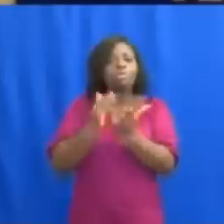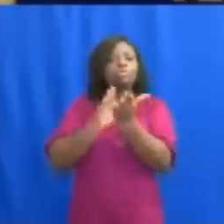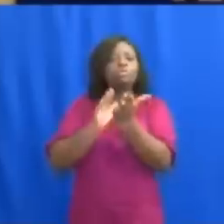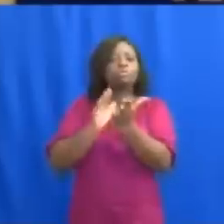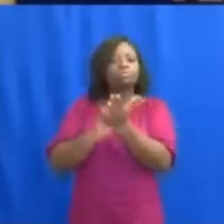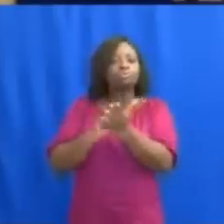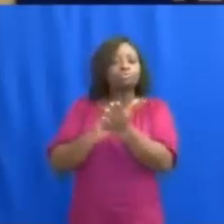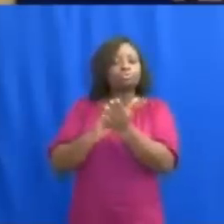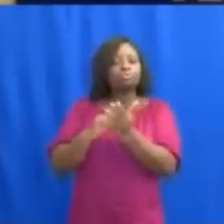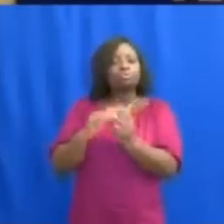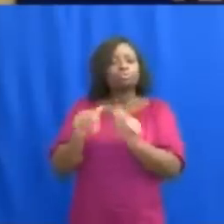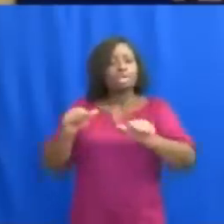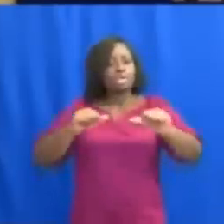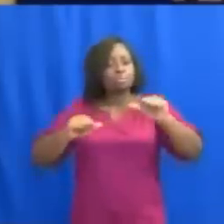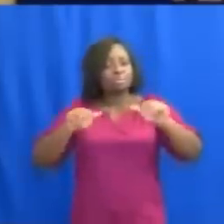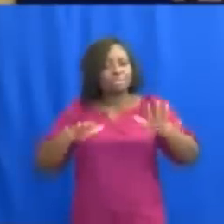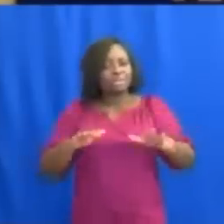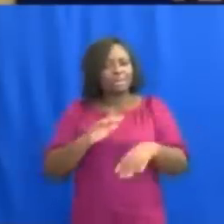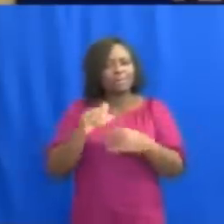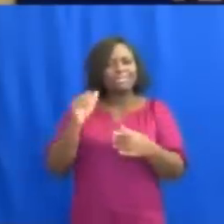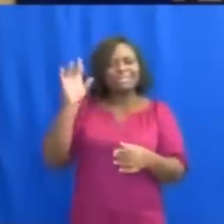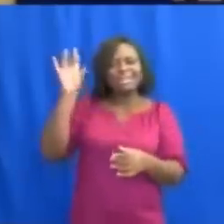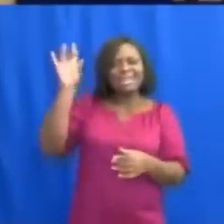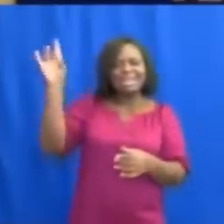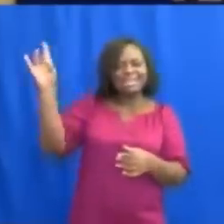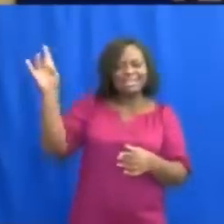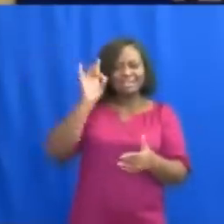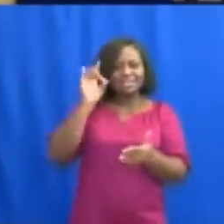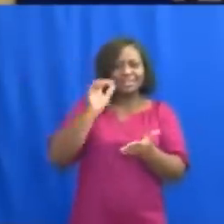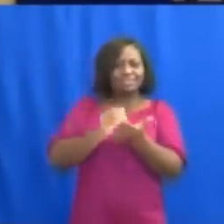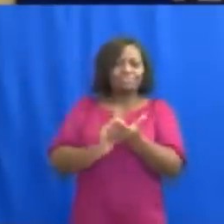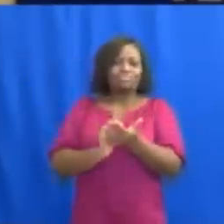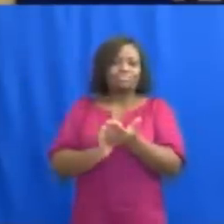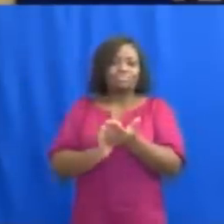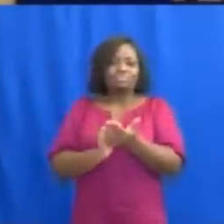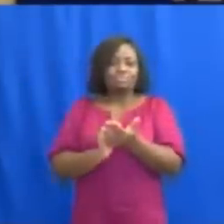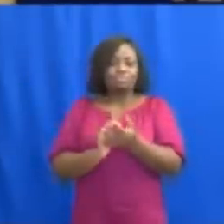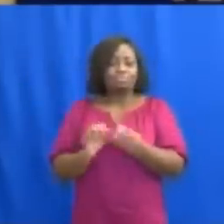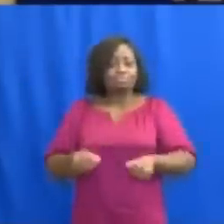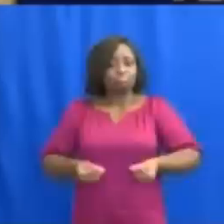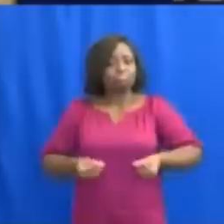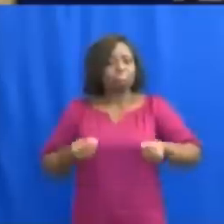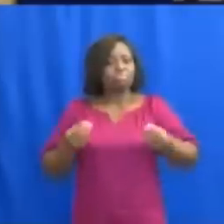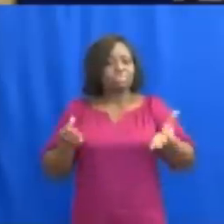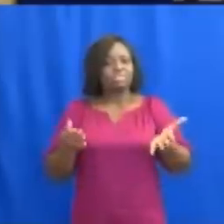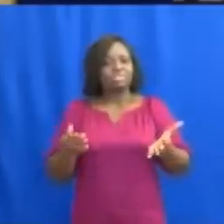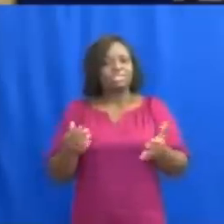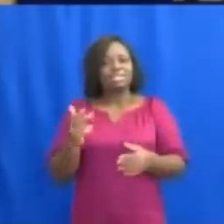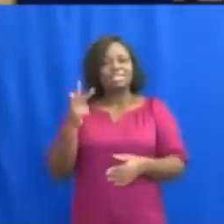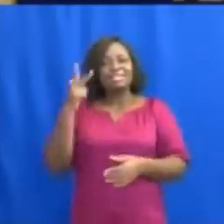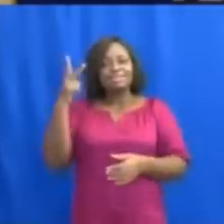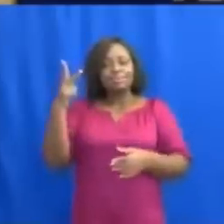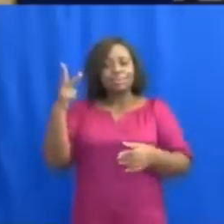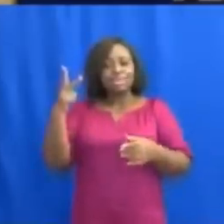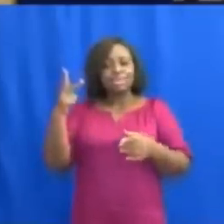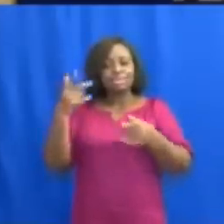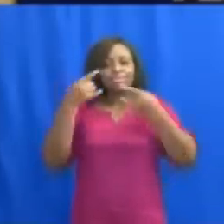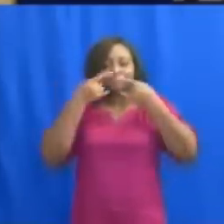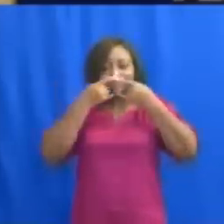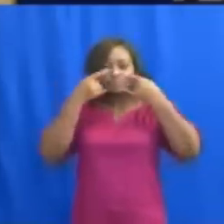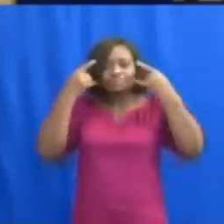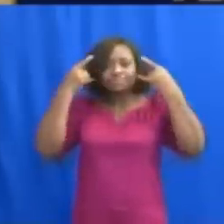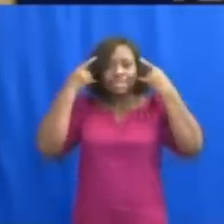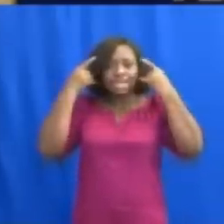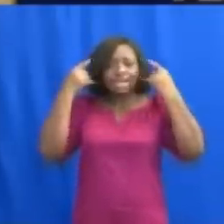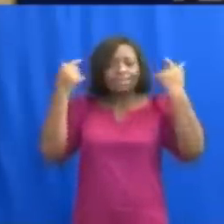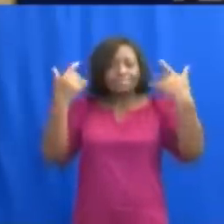administrator, numbering some 800,000, will be provided with 3 pieces of reusable